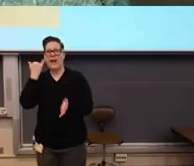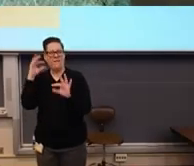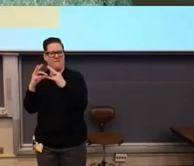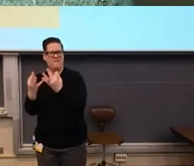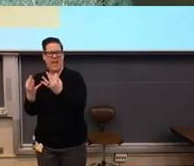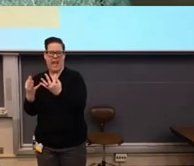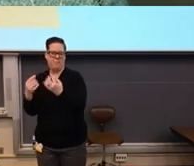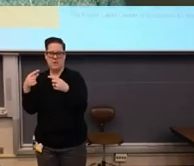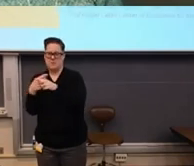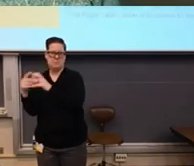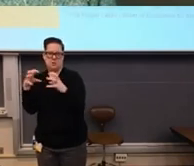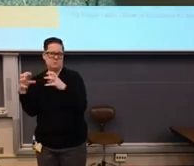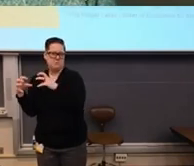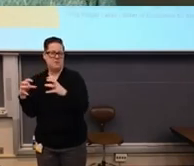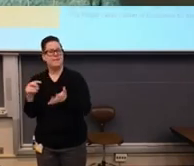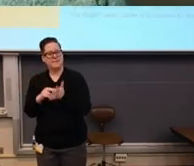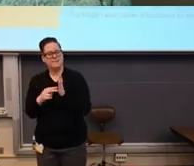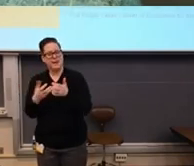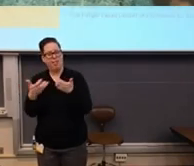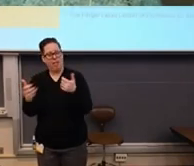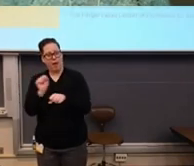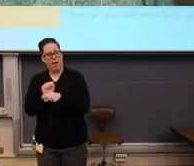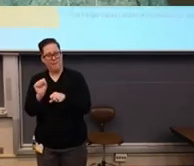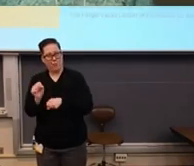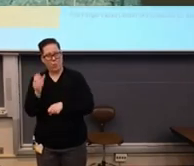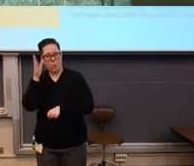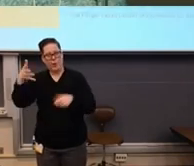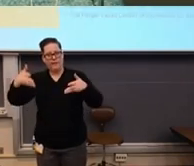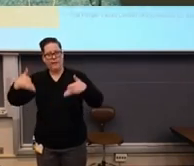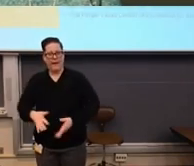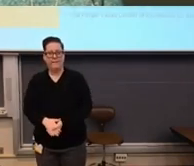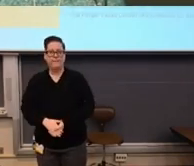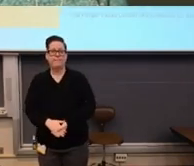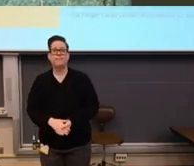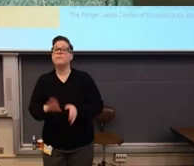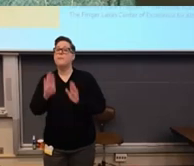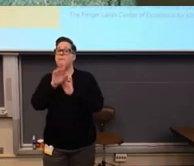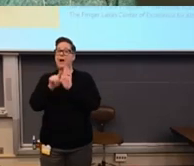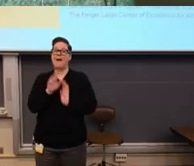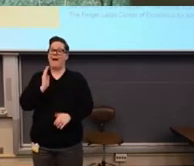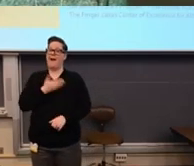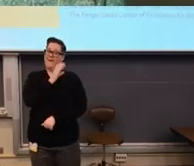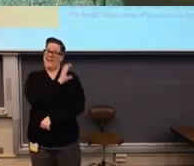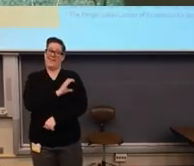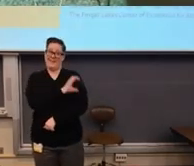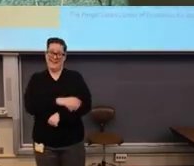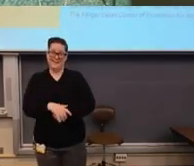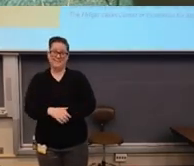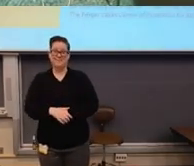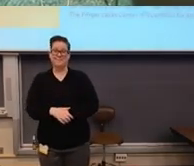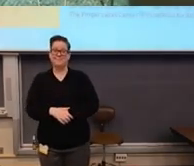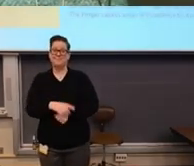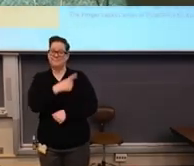So there's an uphill climb there. So just a background to our clinical setting. So these are